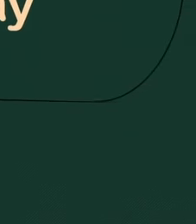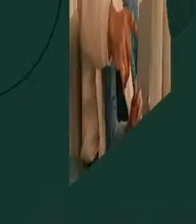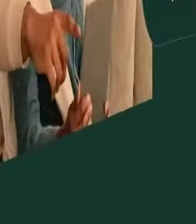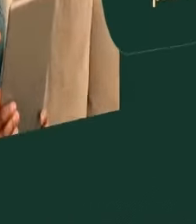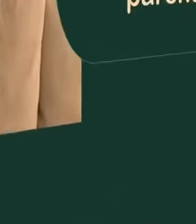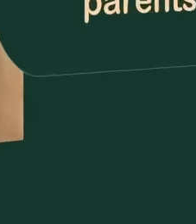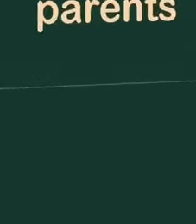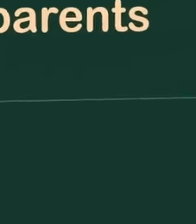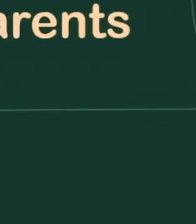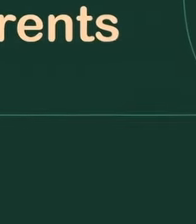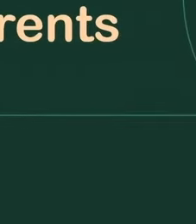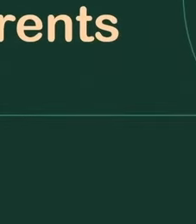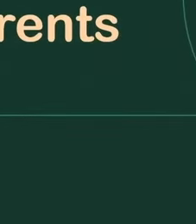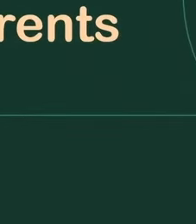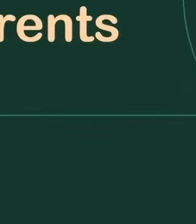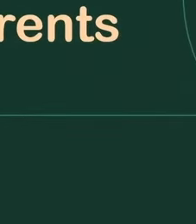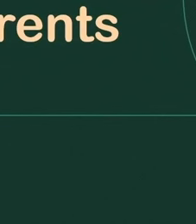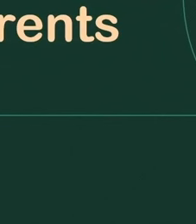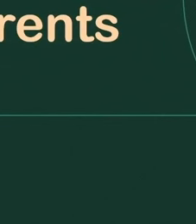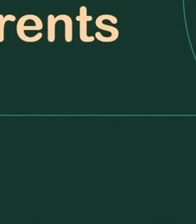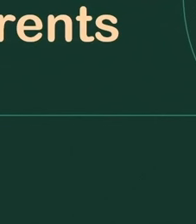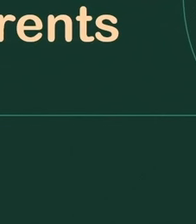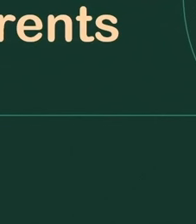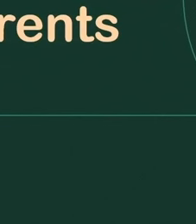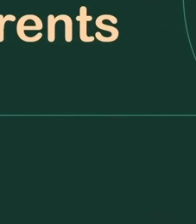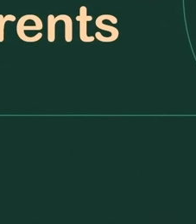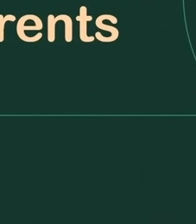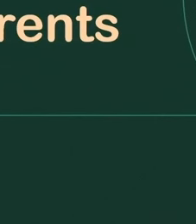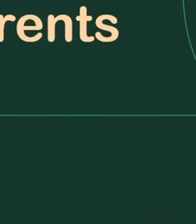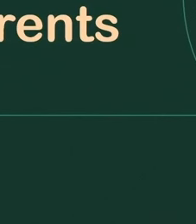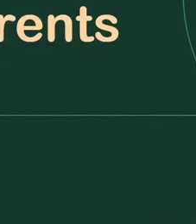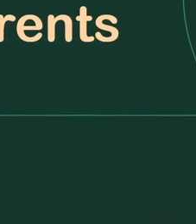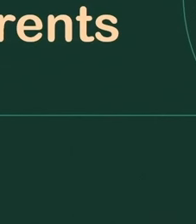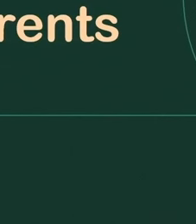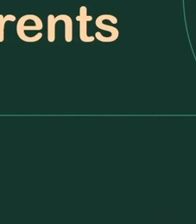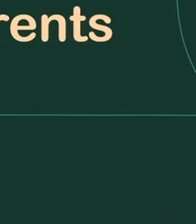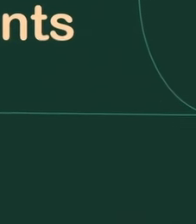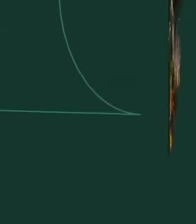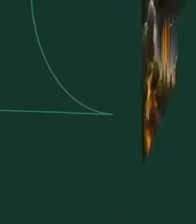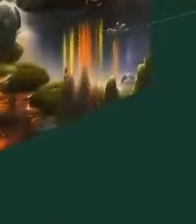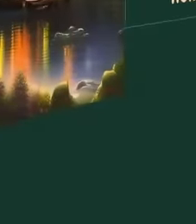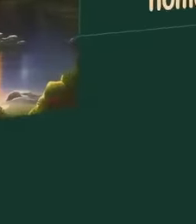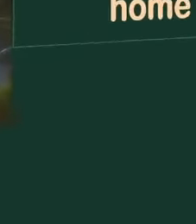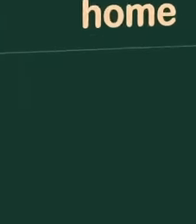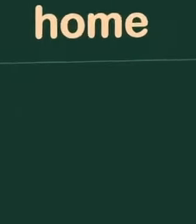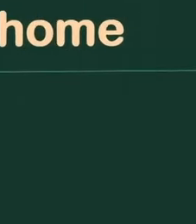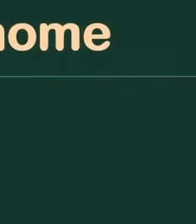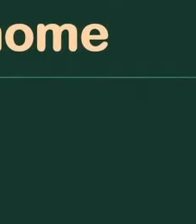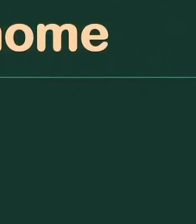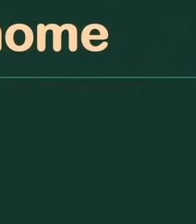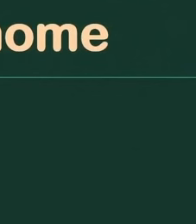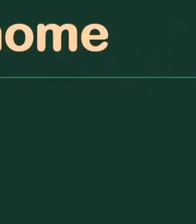Let's move on. These two children were born to the same parents. Let us move on.